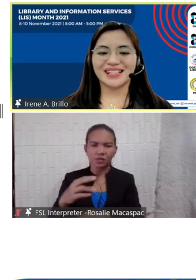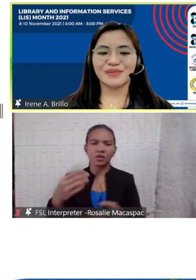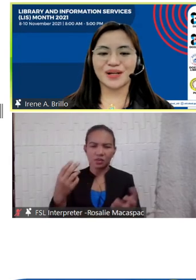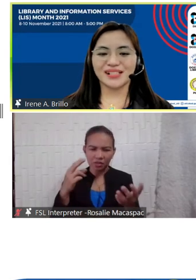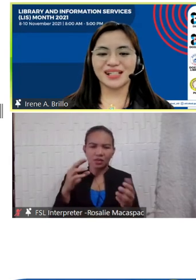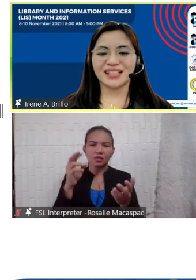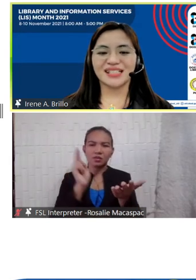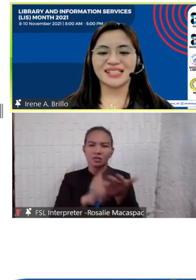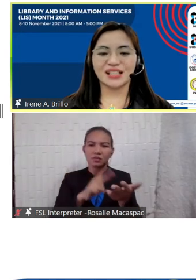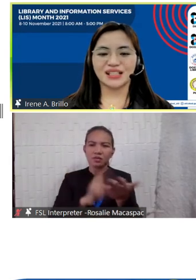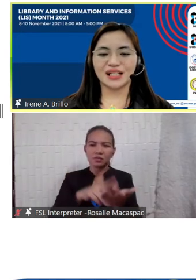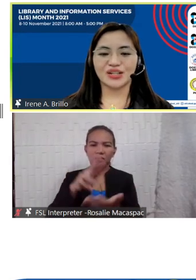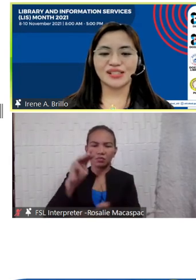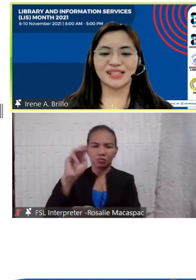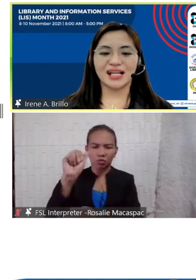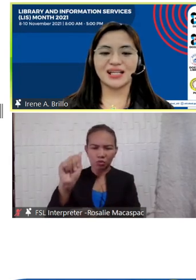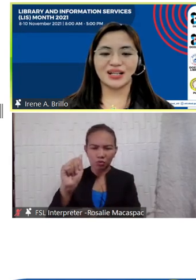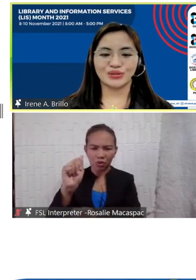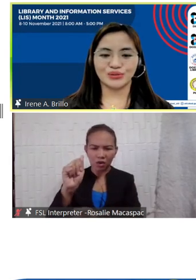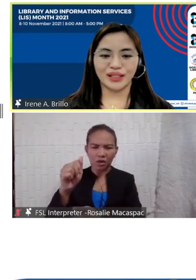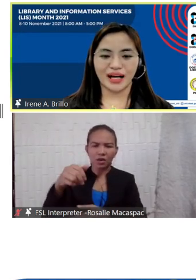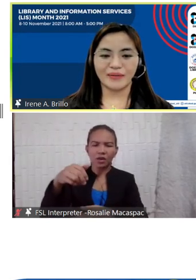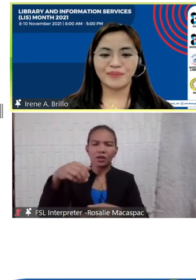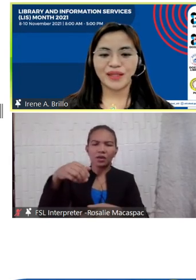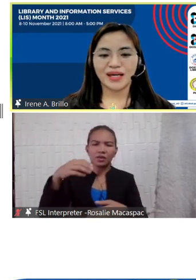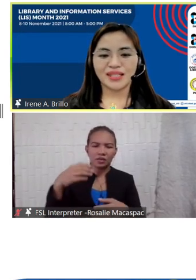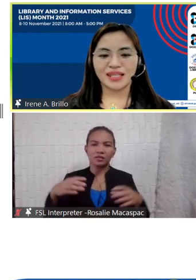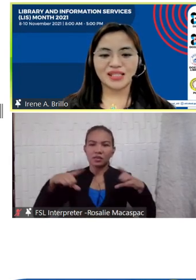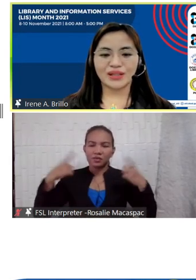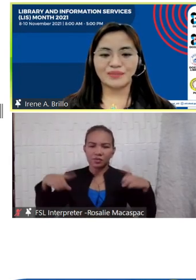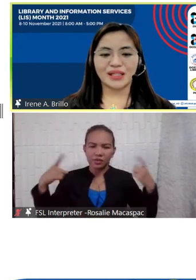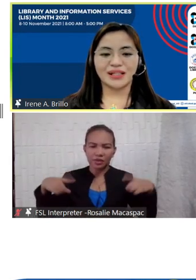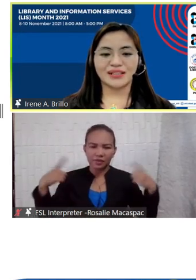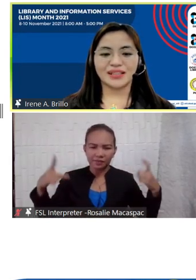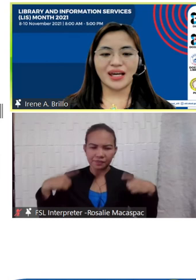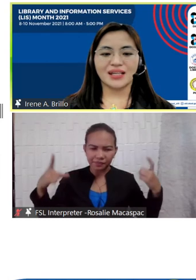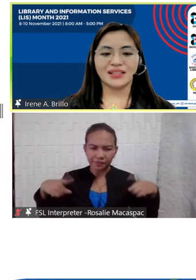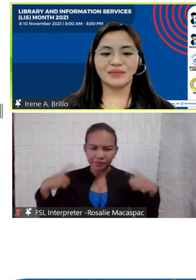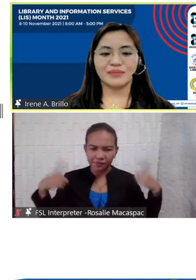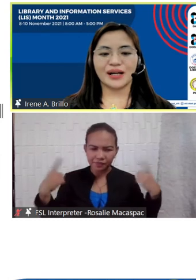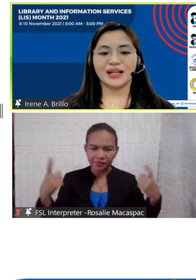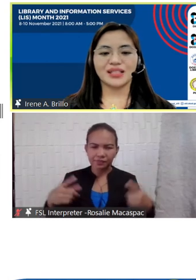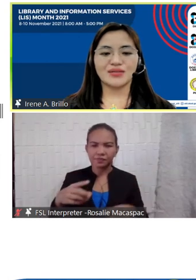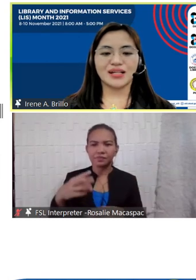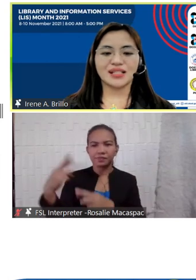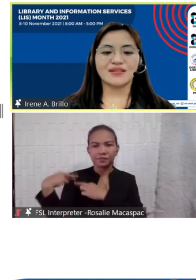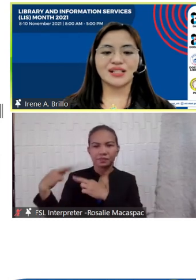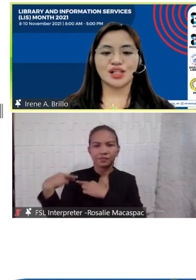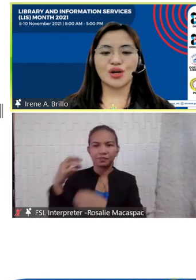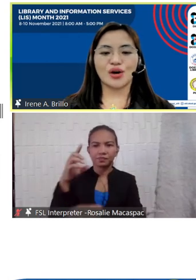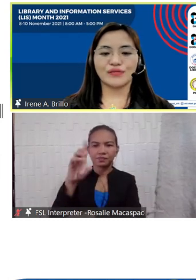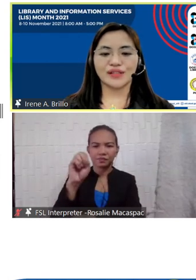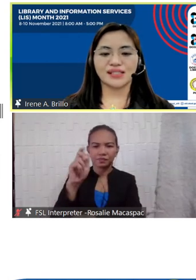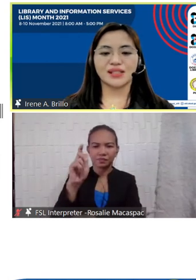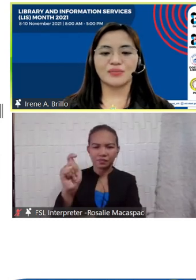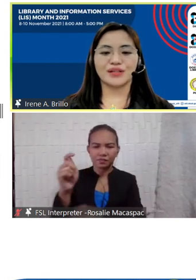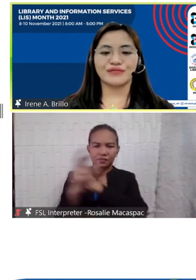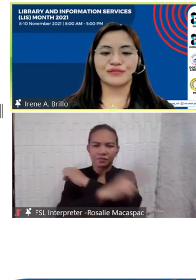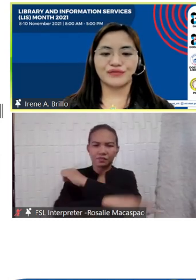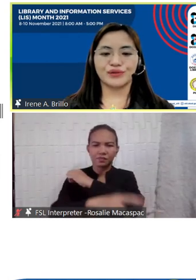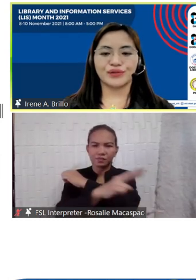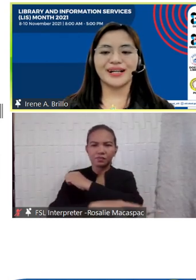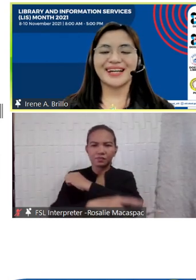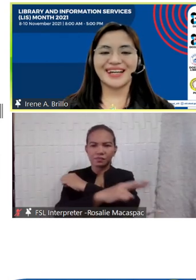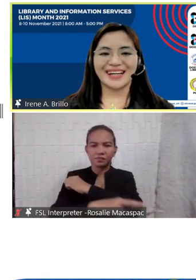Smart City Project in Santa Rosa, Laguna. This will be undertaken by DOST Regional Office